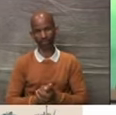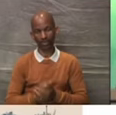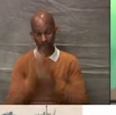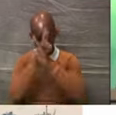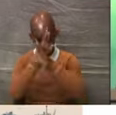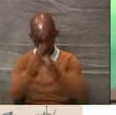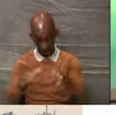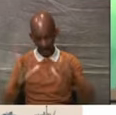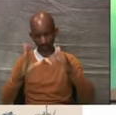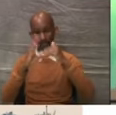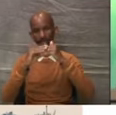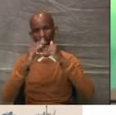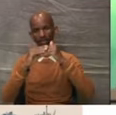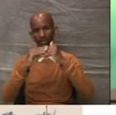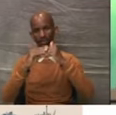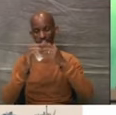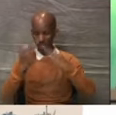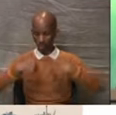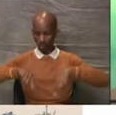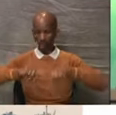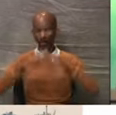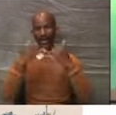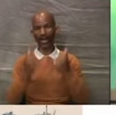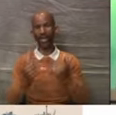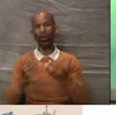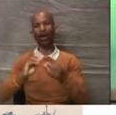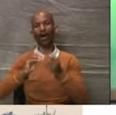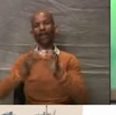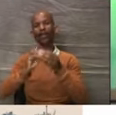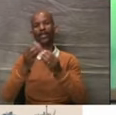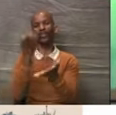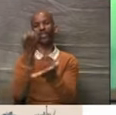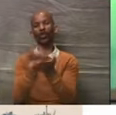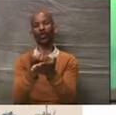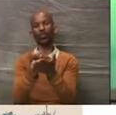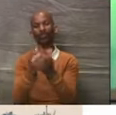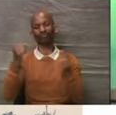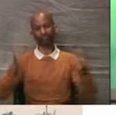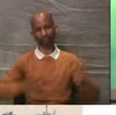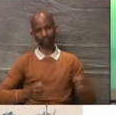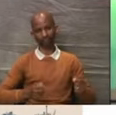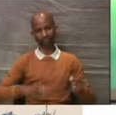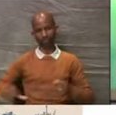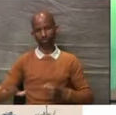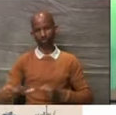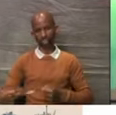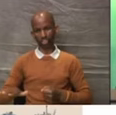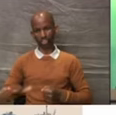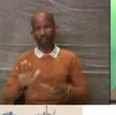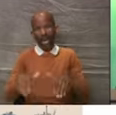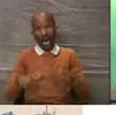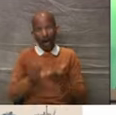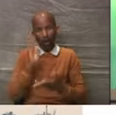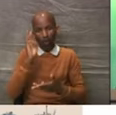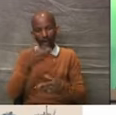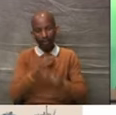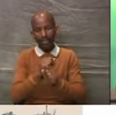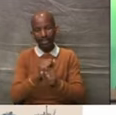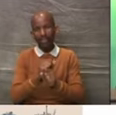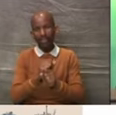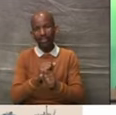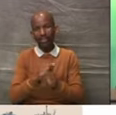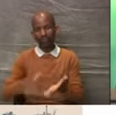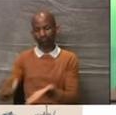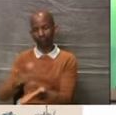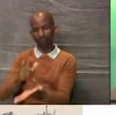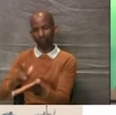Honorable members, we are now amending our economic strategic position on how we are going to reposition the